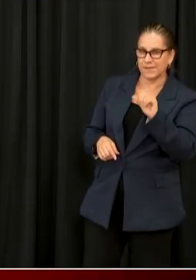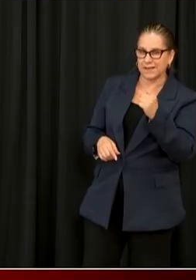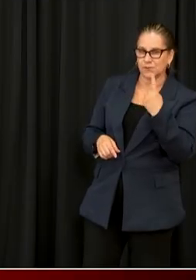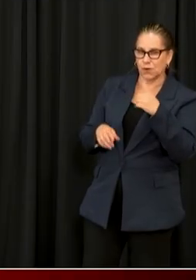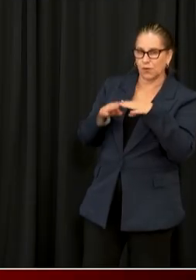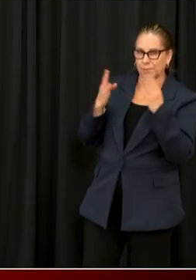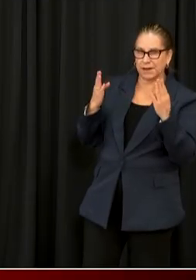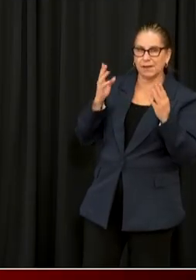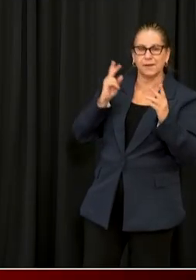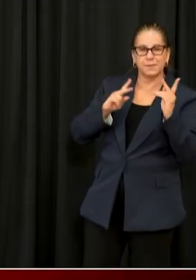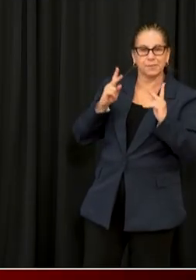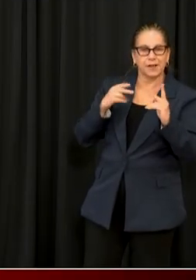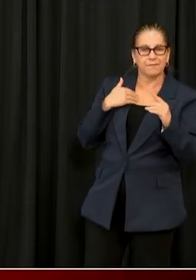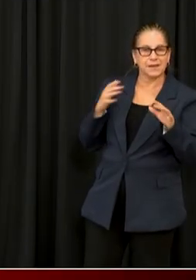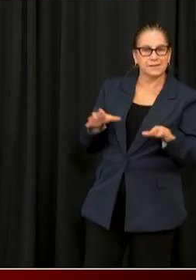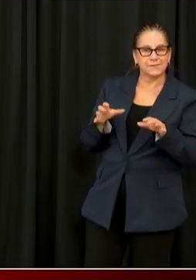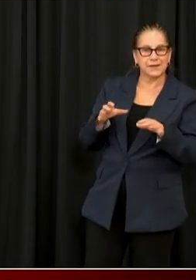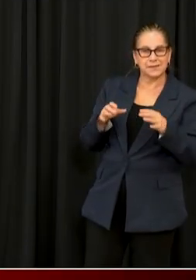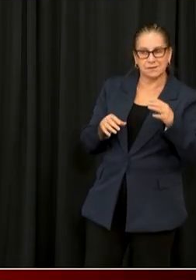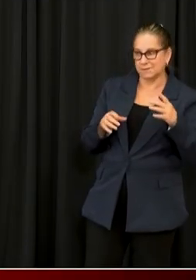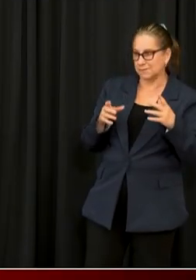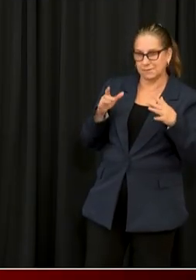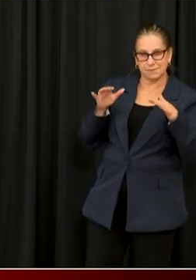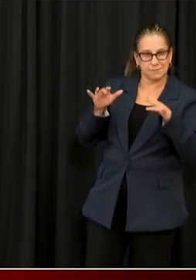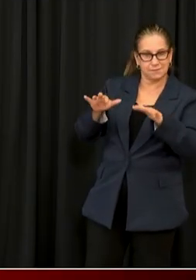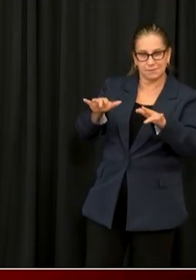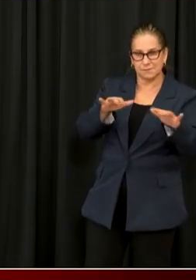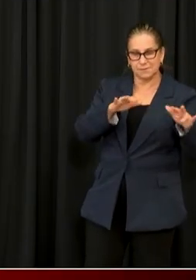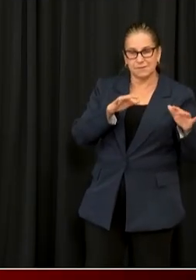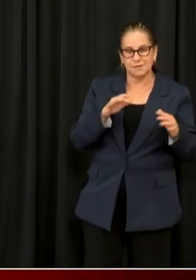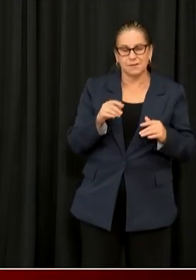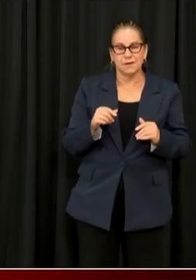tested and said my symptoms began that day.